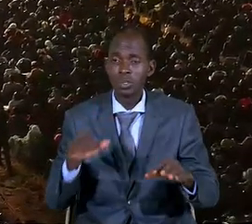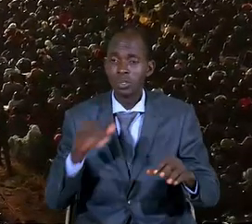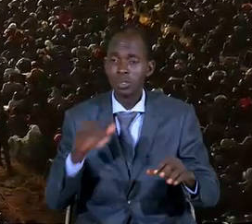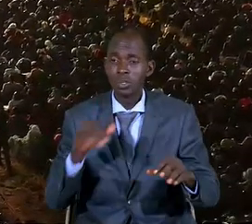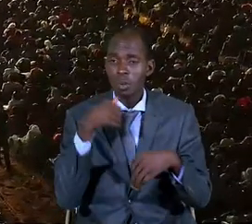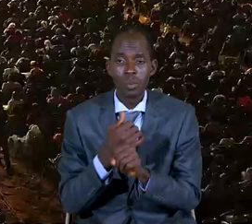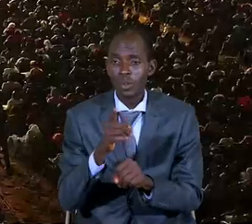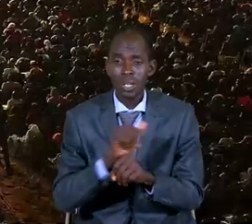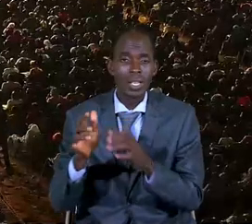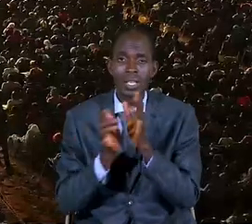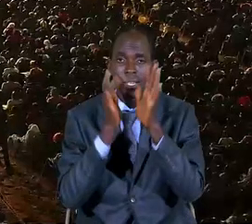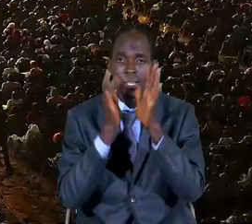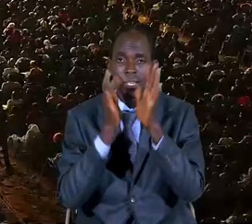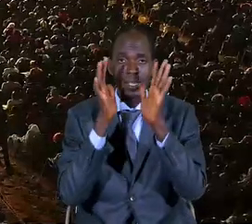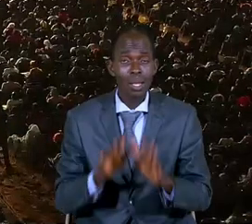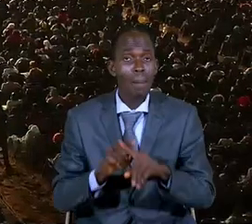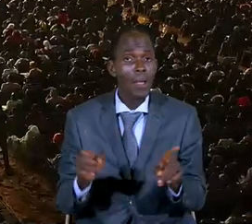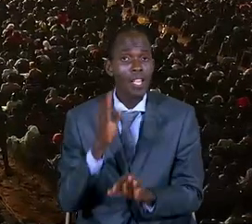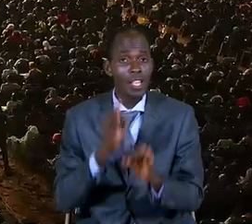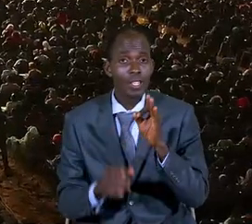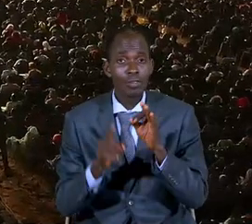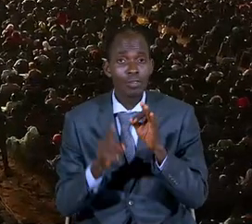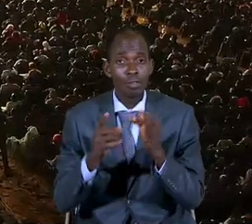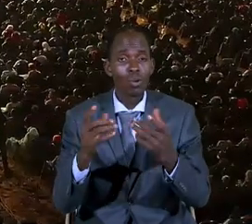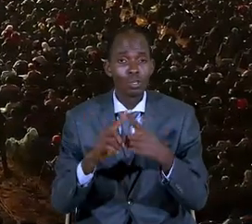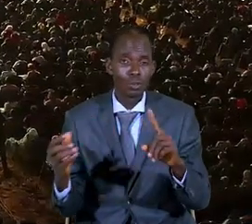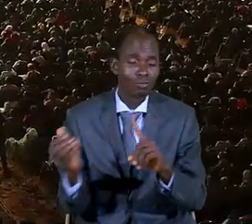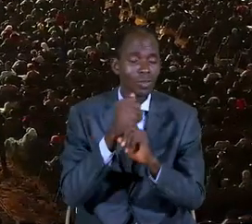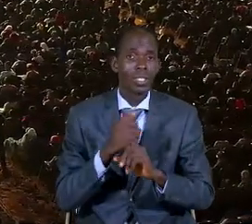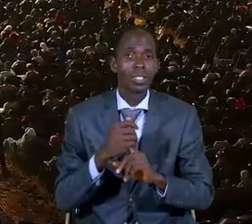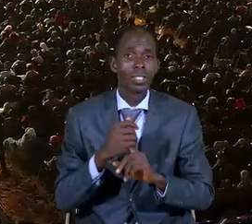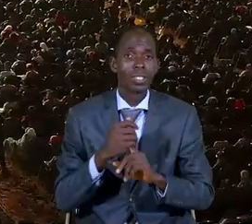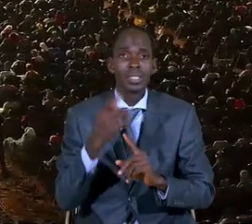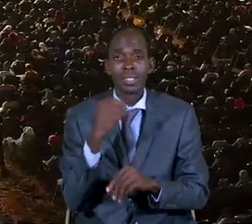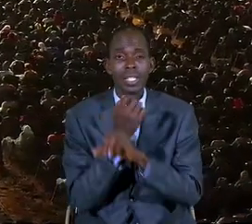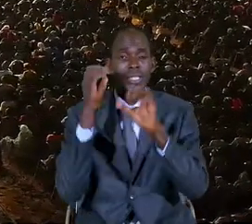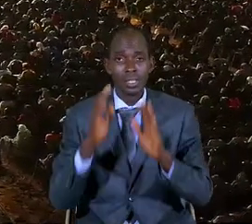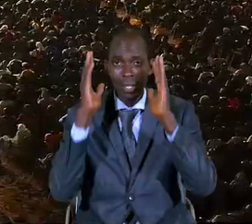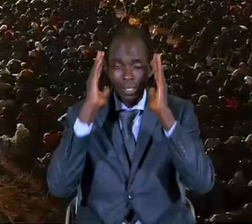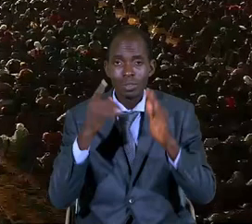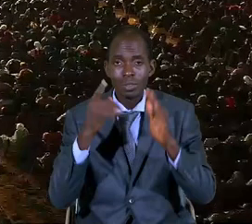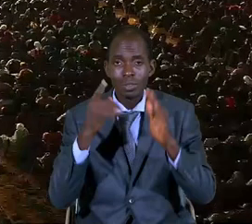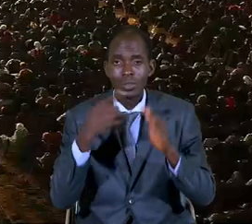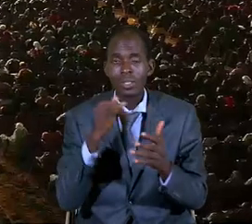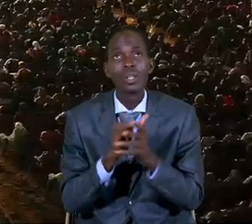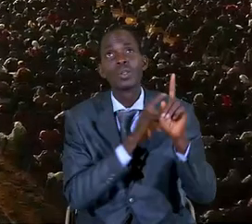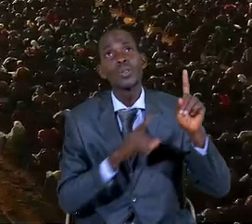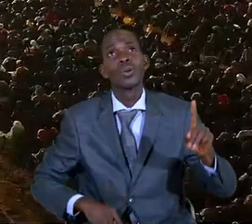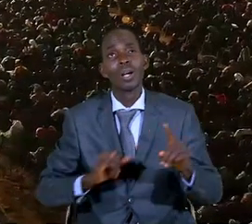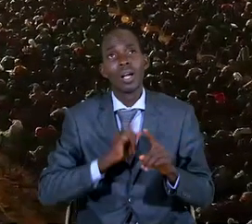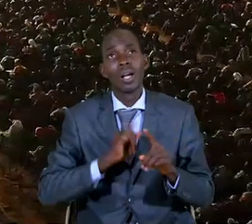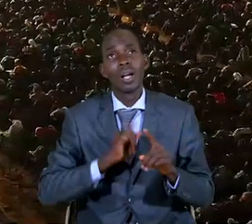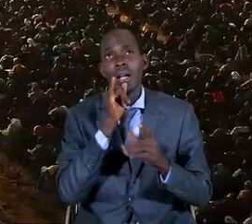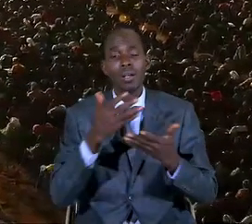to catch the Savior's attention and you want to say, Lord, I am here, right here today,